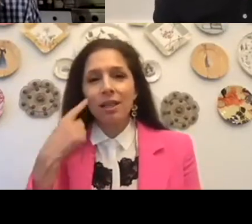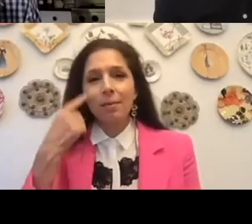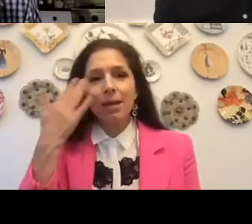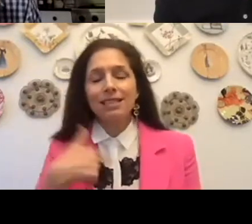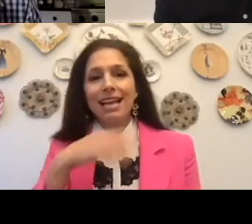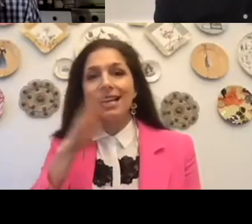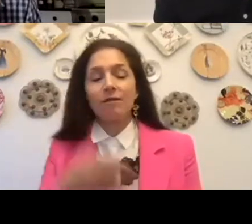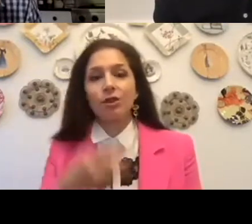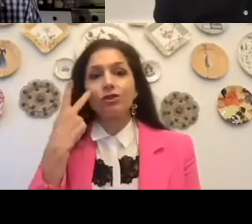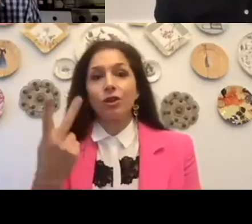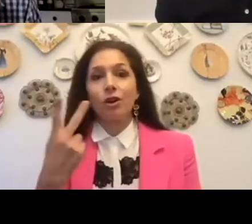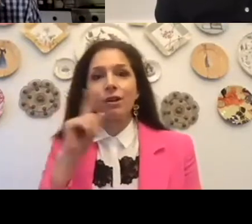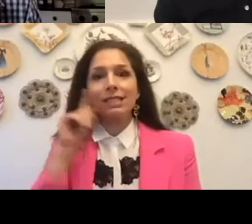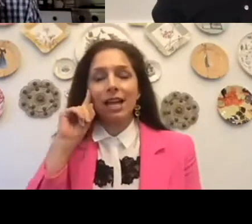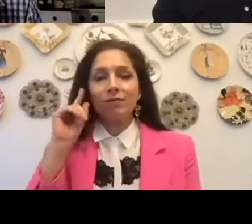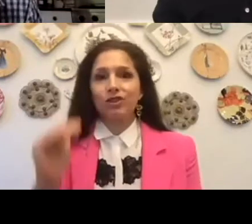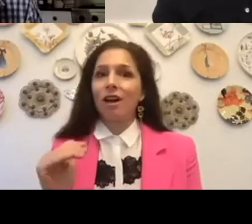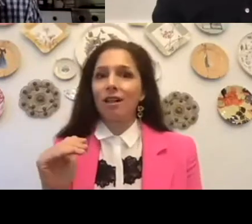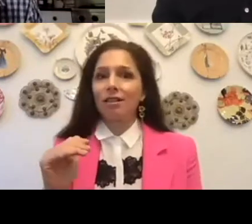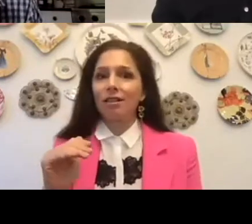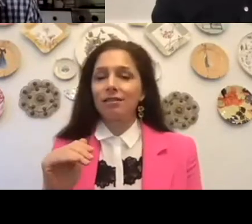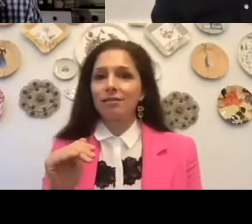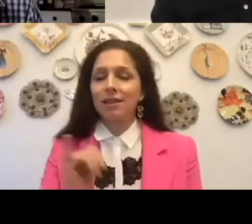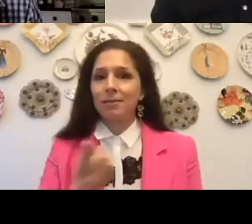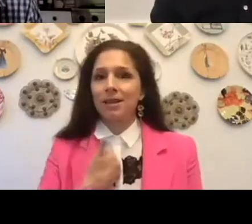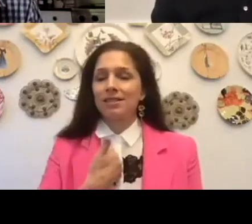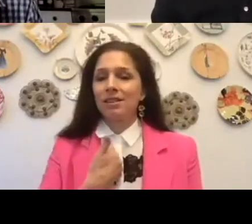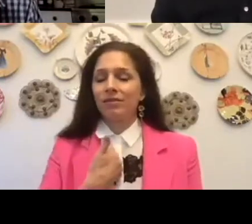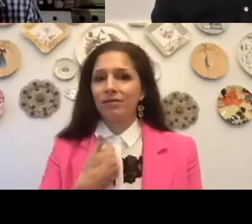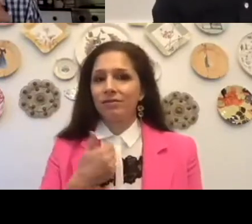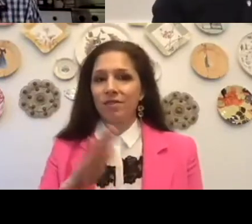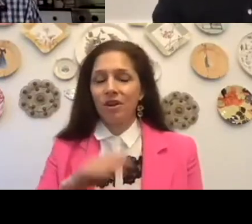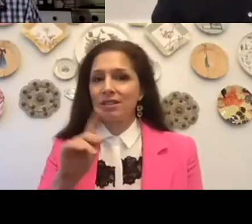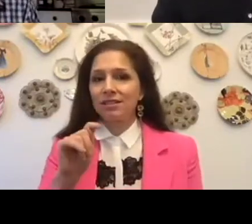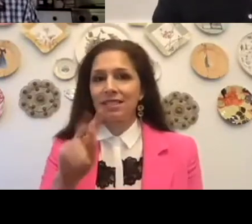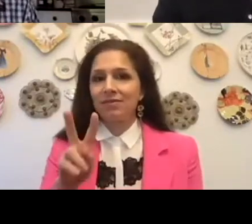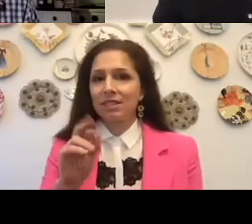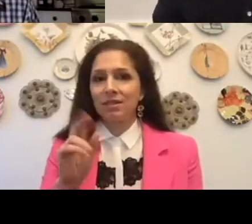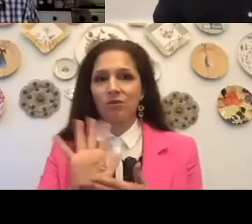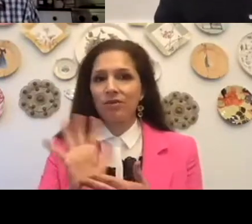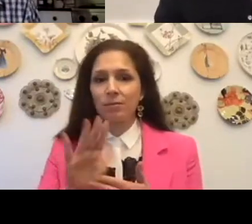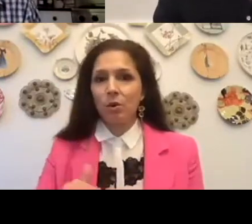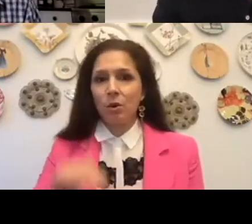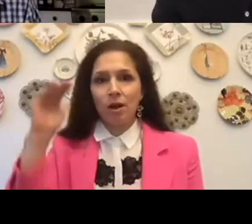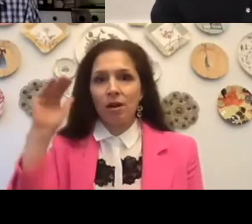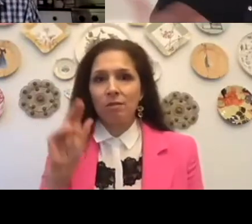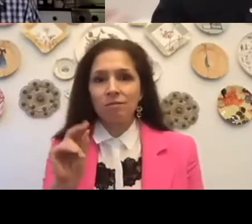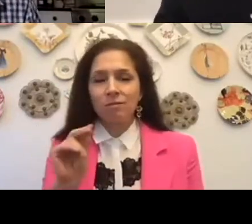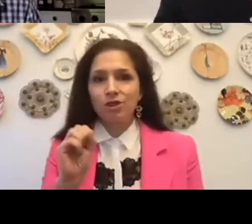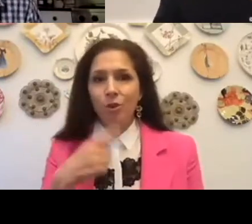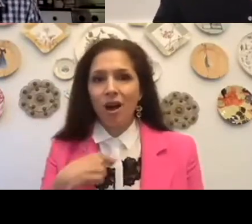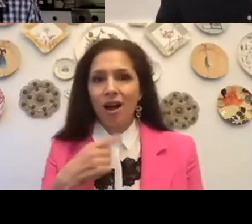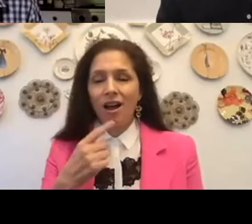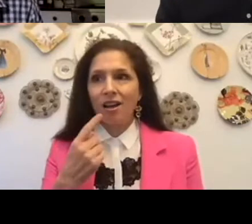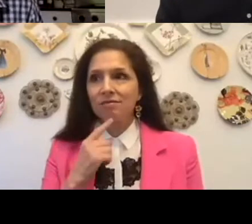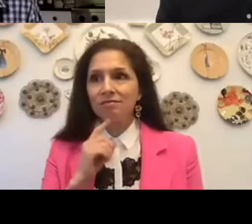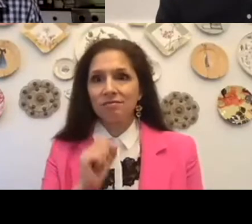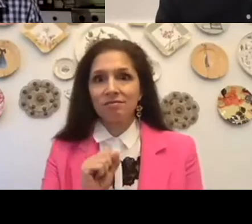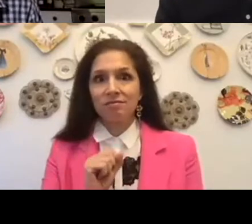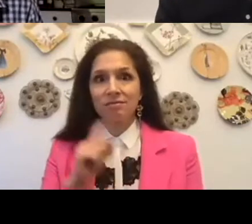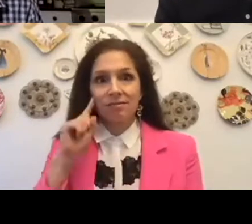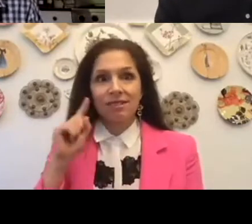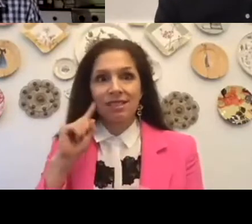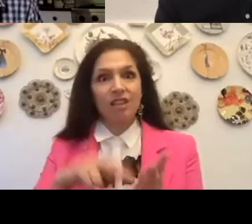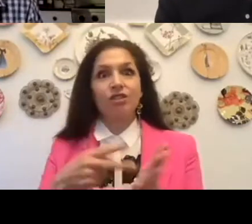children. And I think that's because I never saw a deaf child like myself on television or in film while I was growing